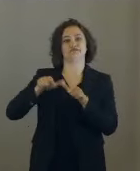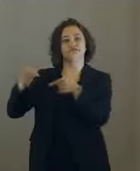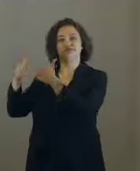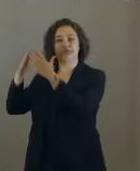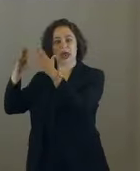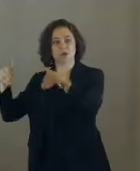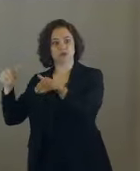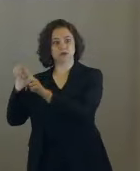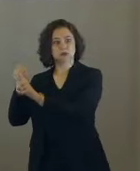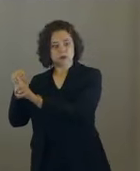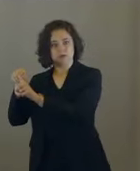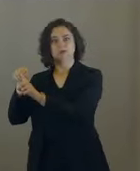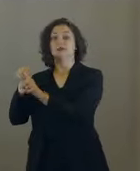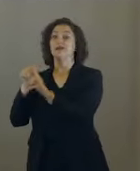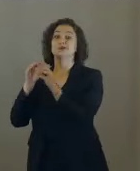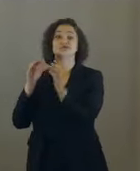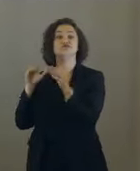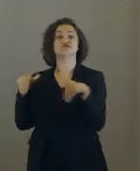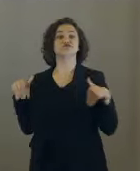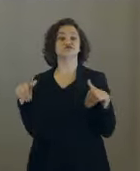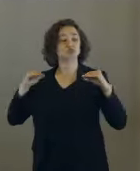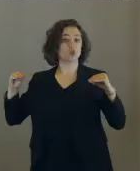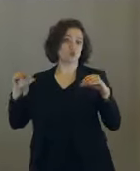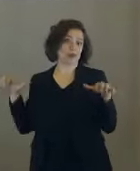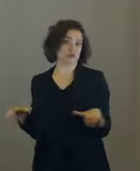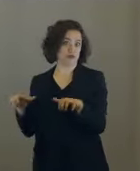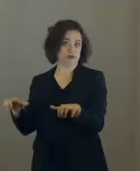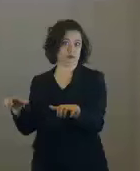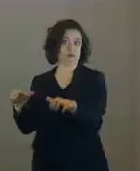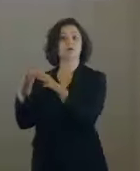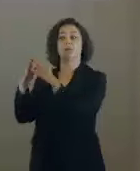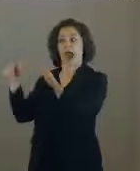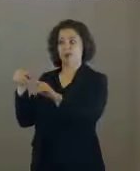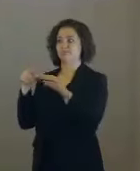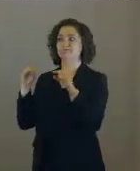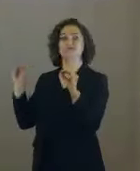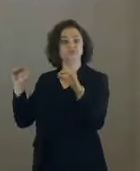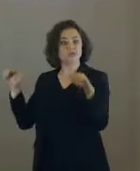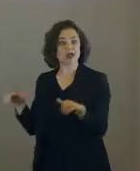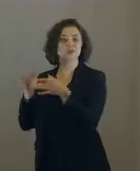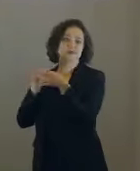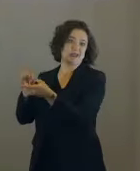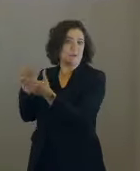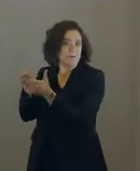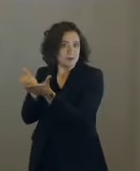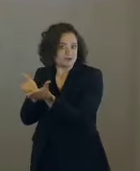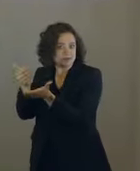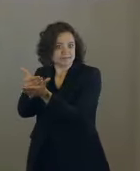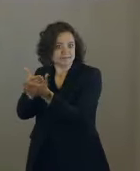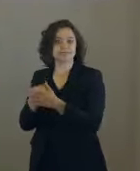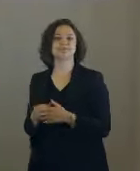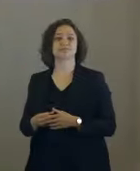where it has had no action. There's been no action by the House in terms of budget. And as a result,